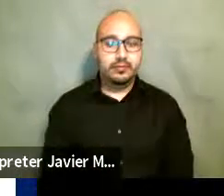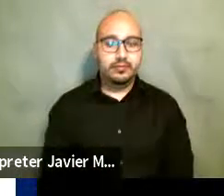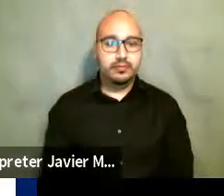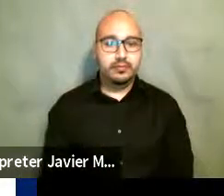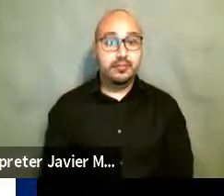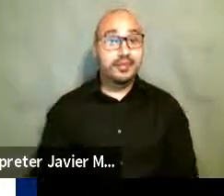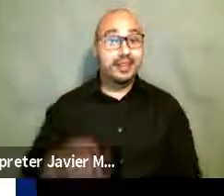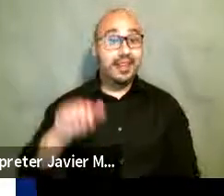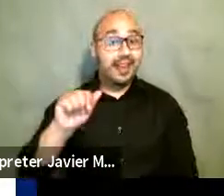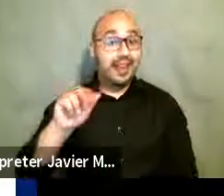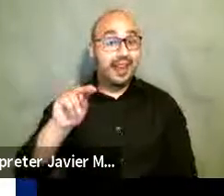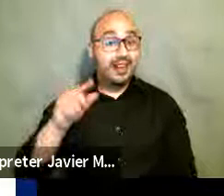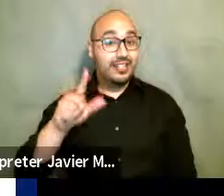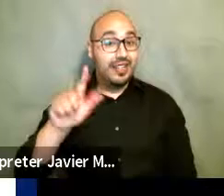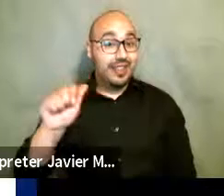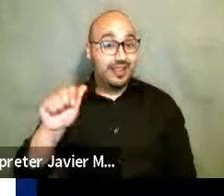Angela?